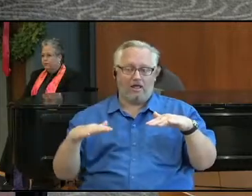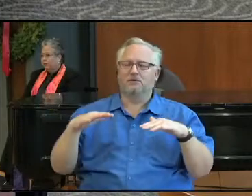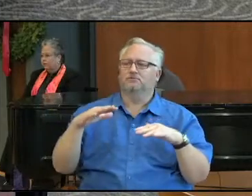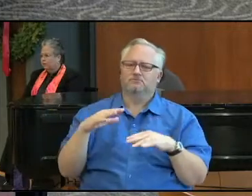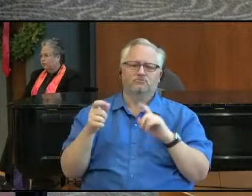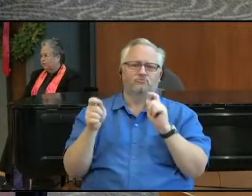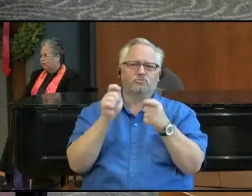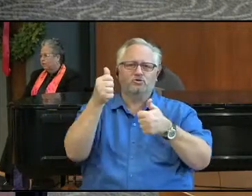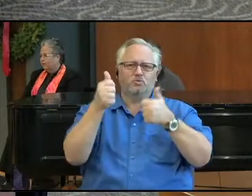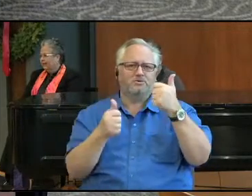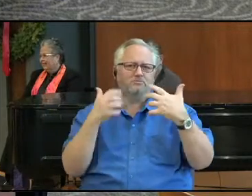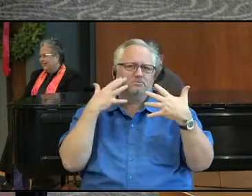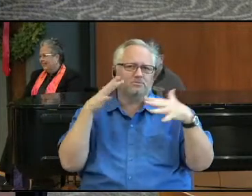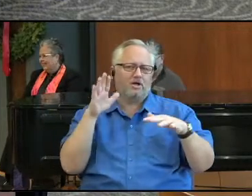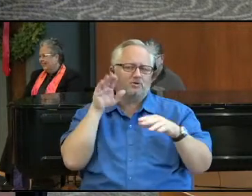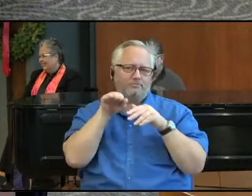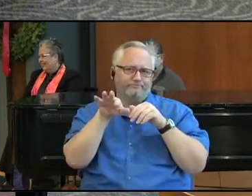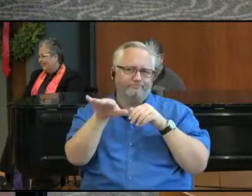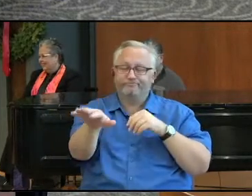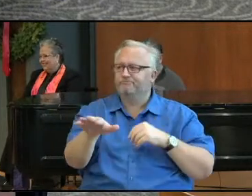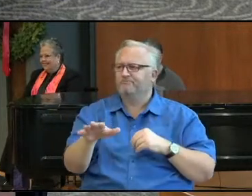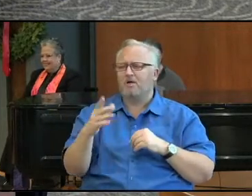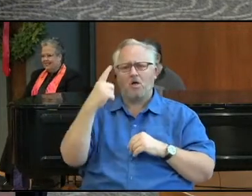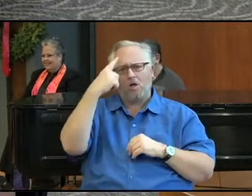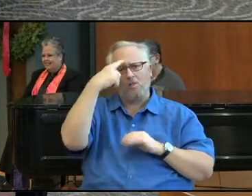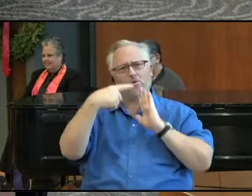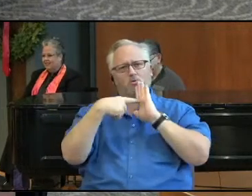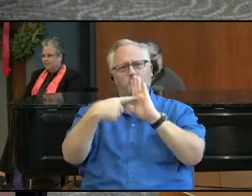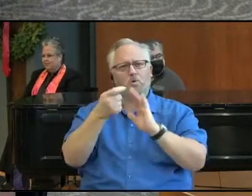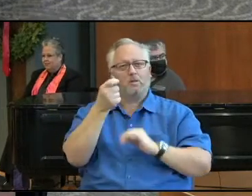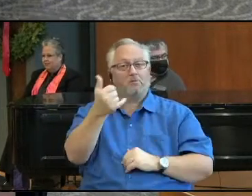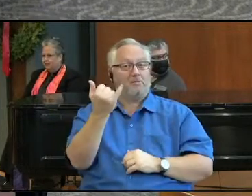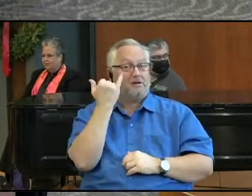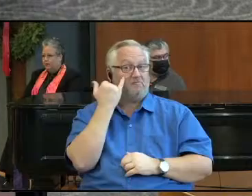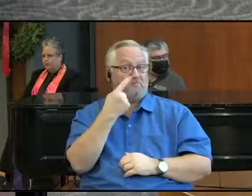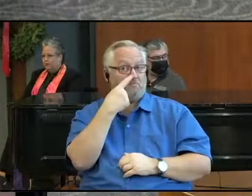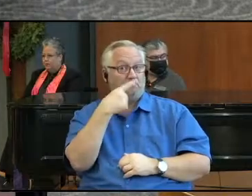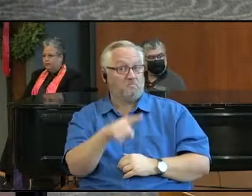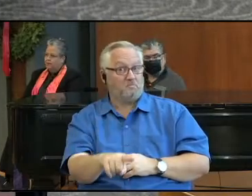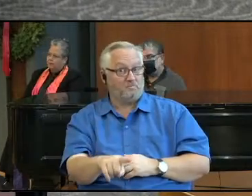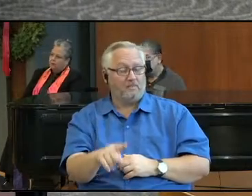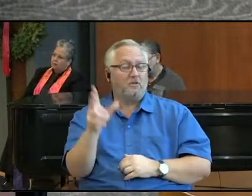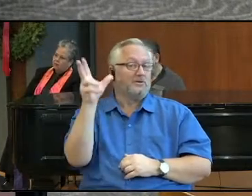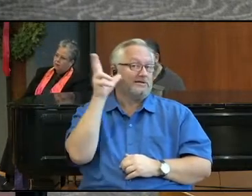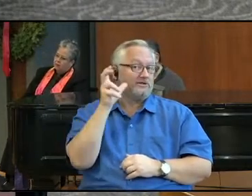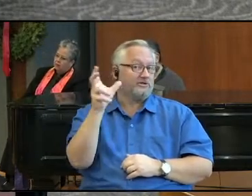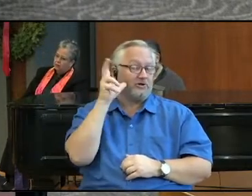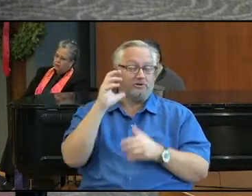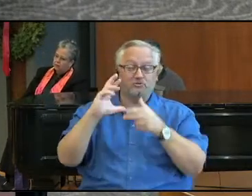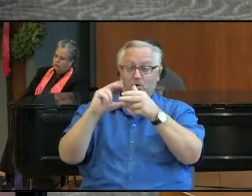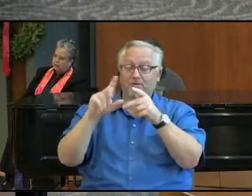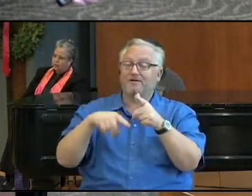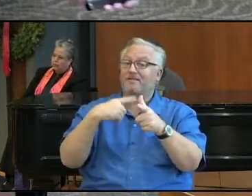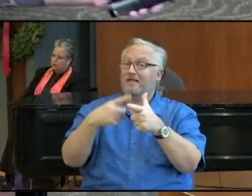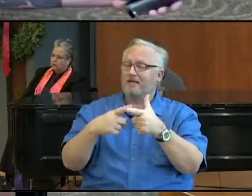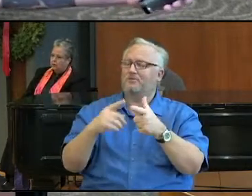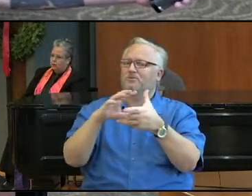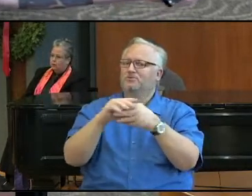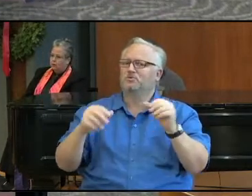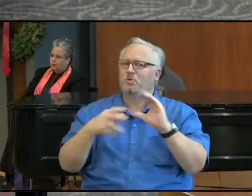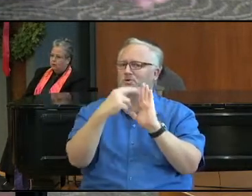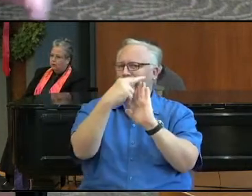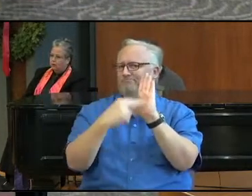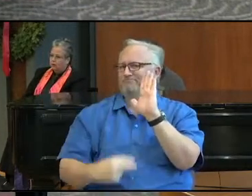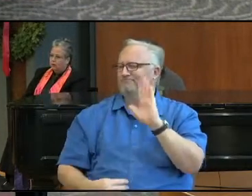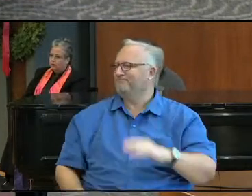the notes that you're going to play. So I thought I'd demonstrate a little bit for you, if that's all right. And you can hear the trumpet, and then we'll read our story.